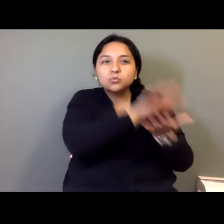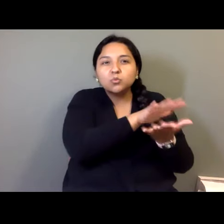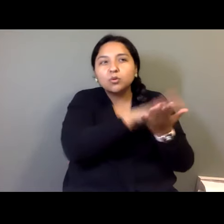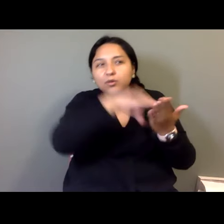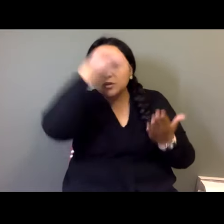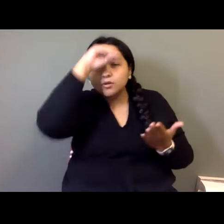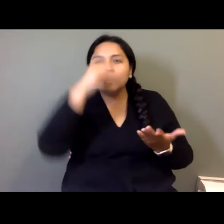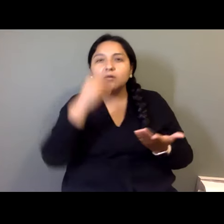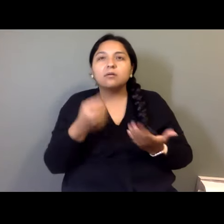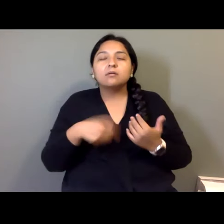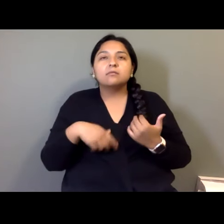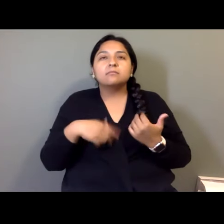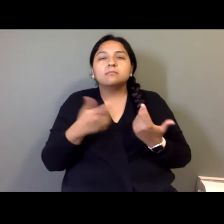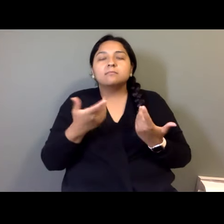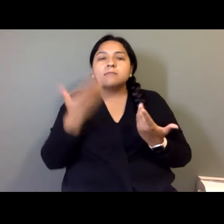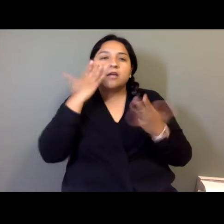points I would go into, but